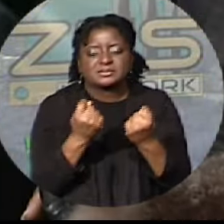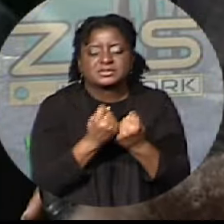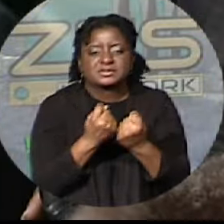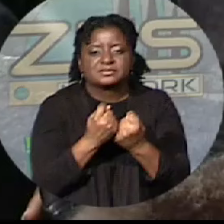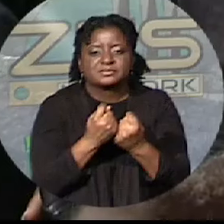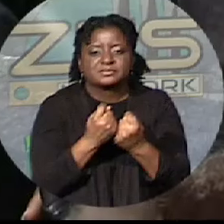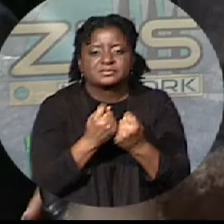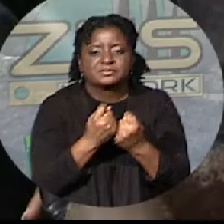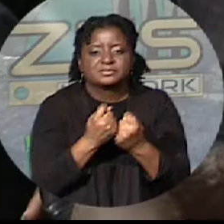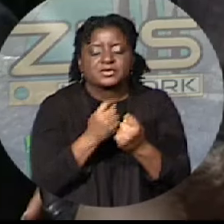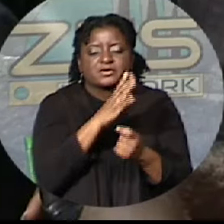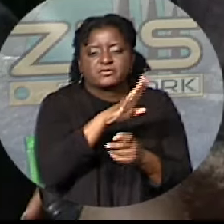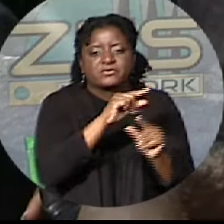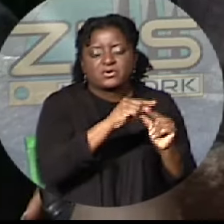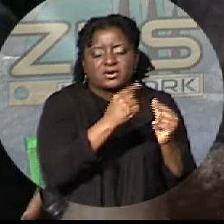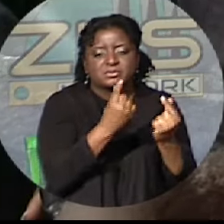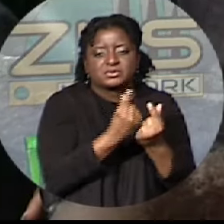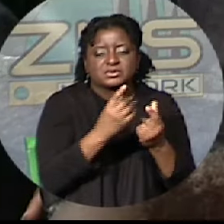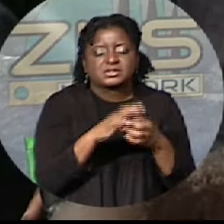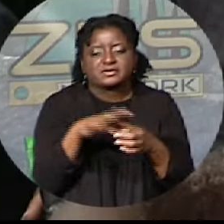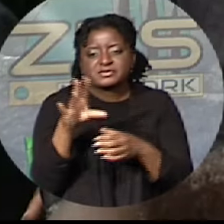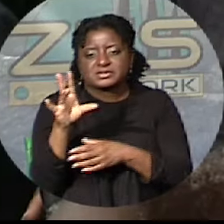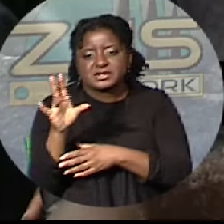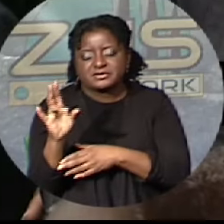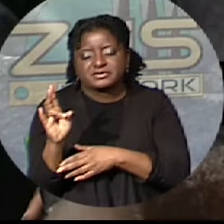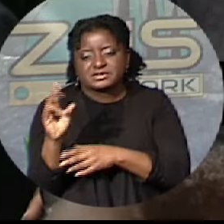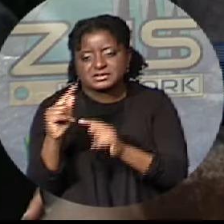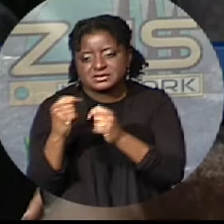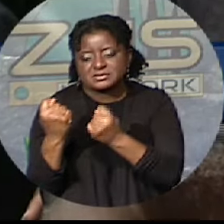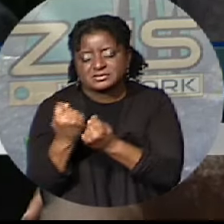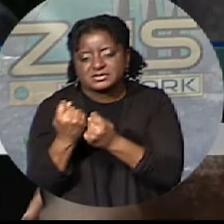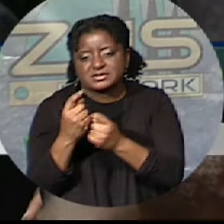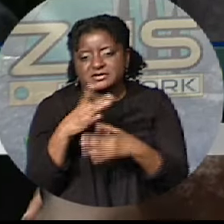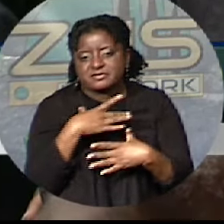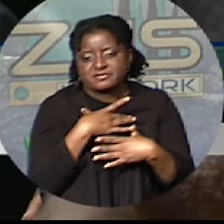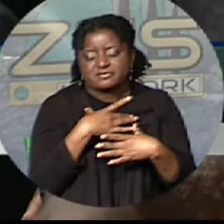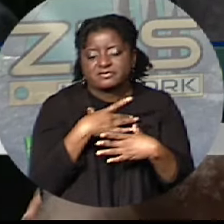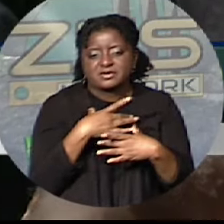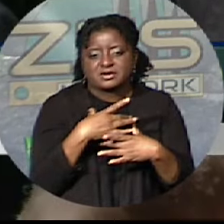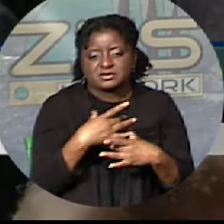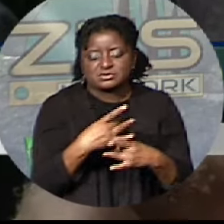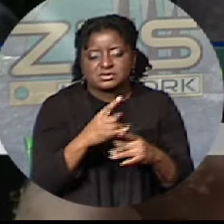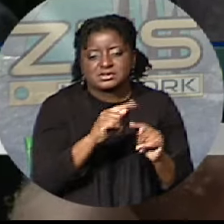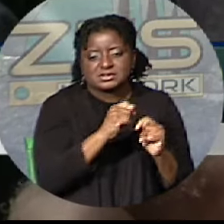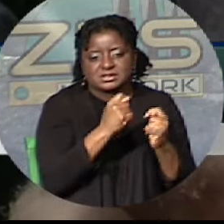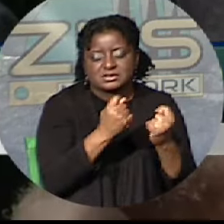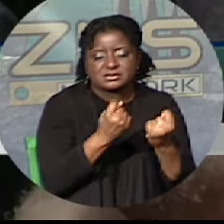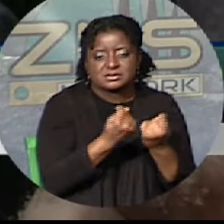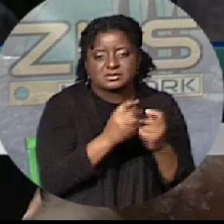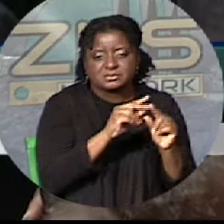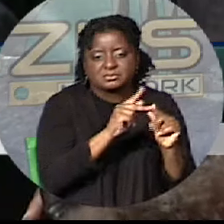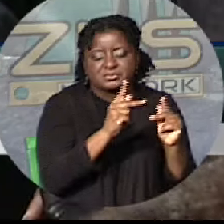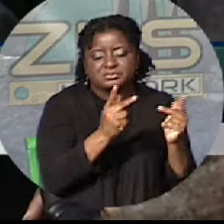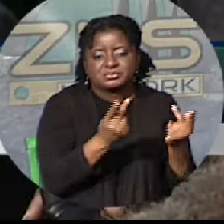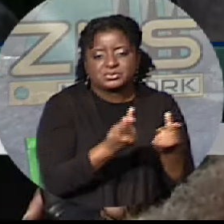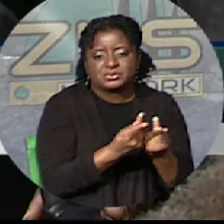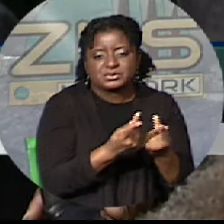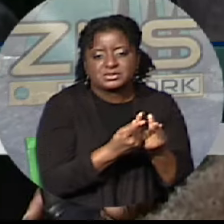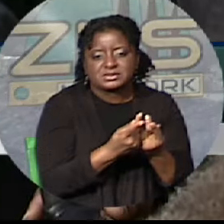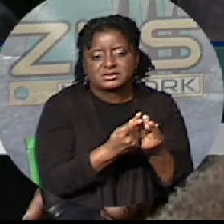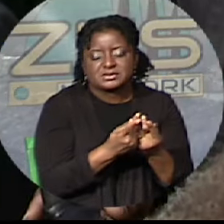a pool, four pools of seven. They are very interesting pools, and the